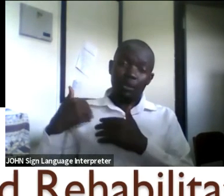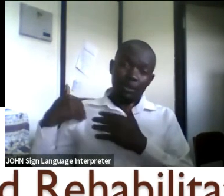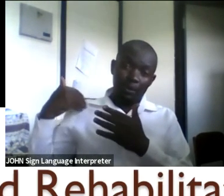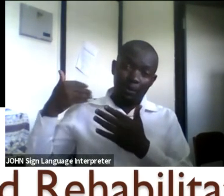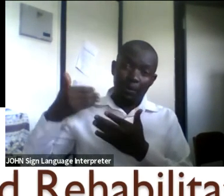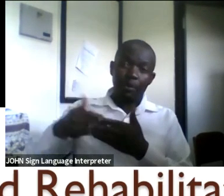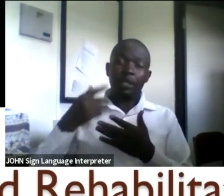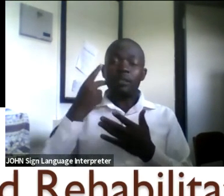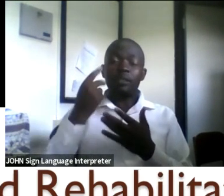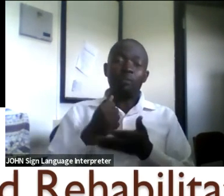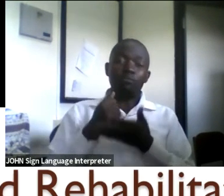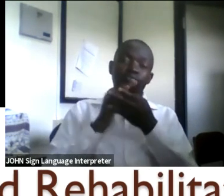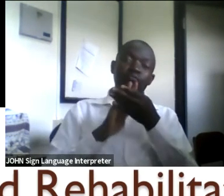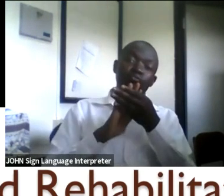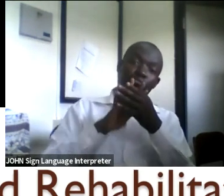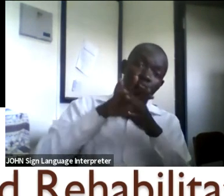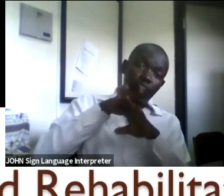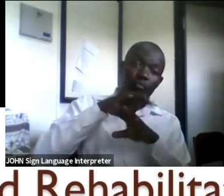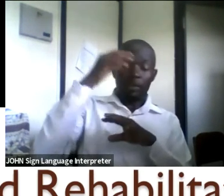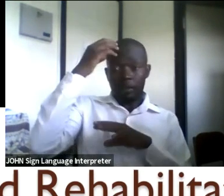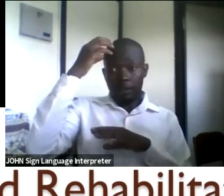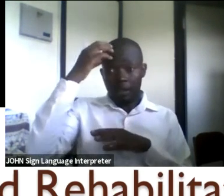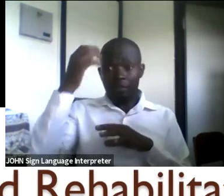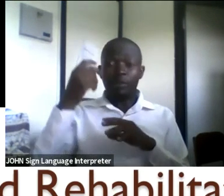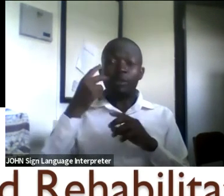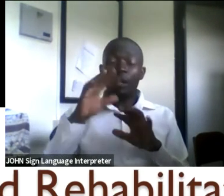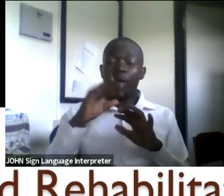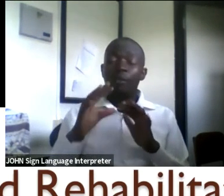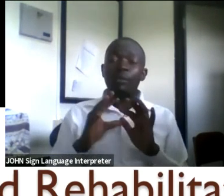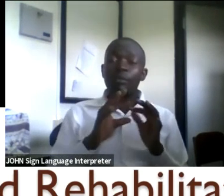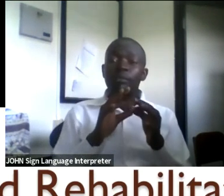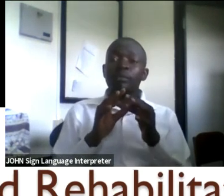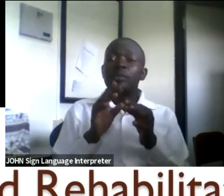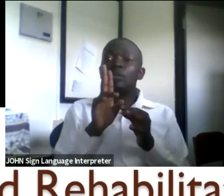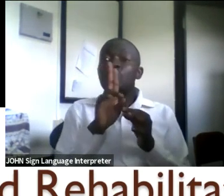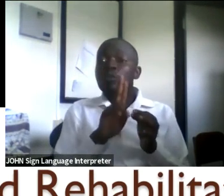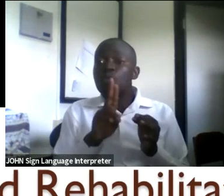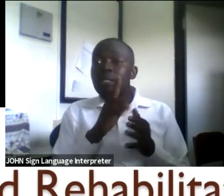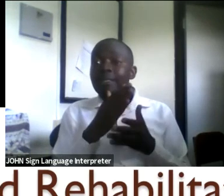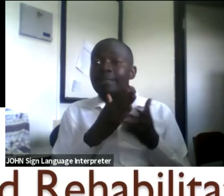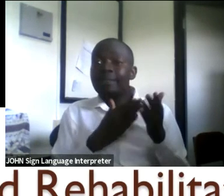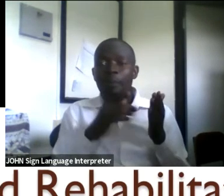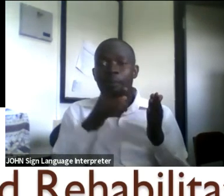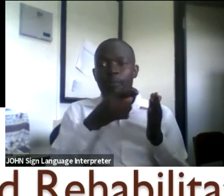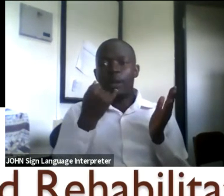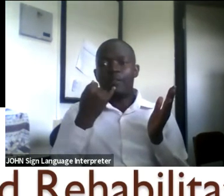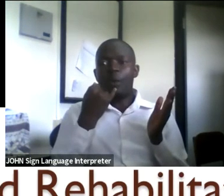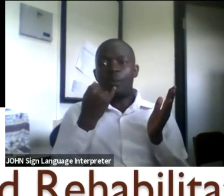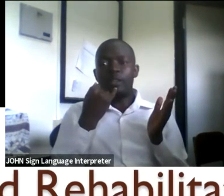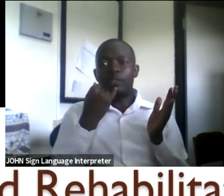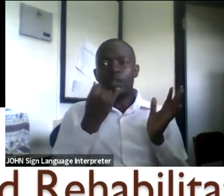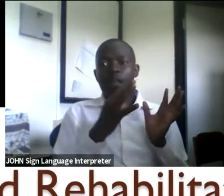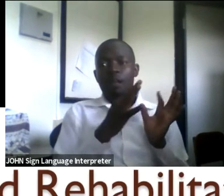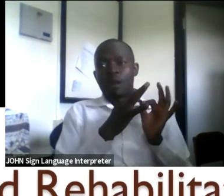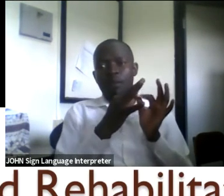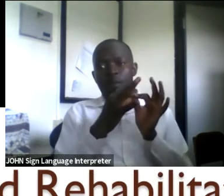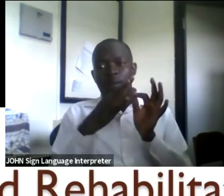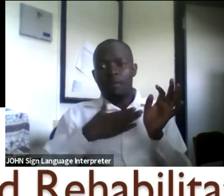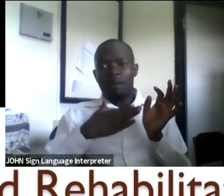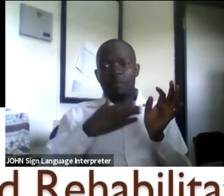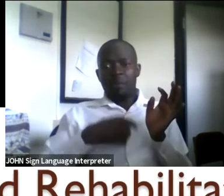government, the WHO, and the resolution using some of this information and our own experiences that